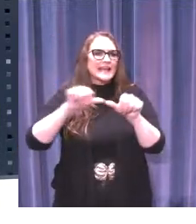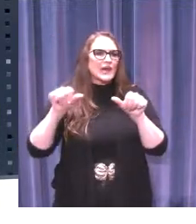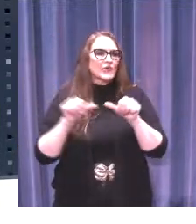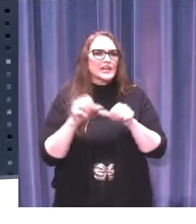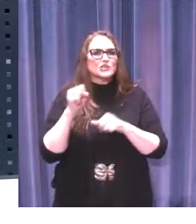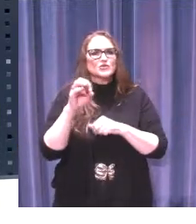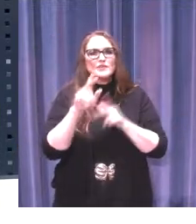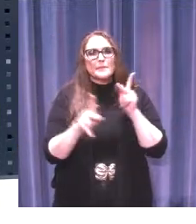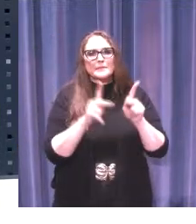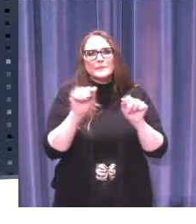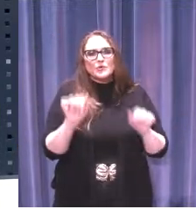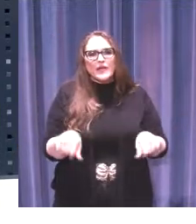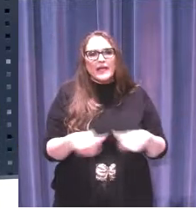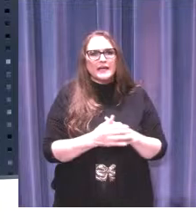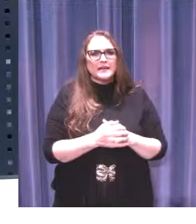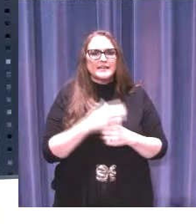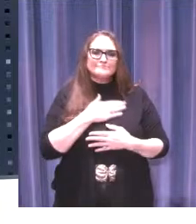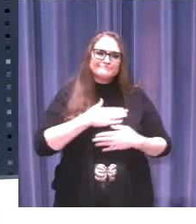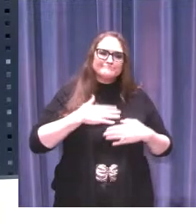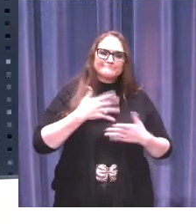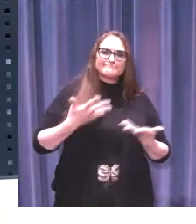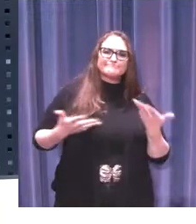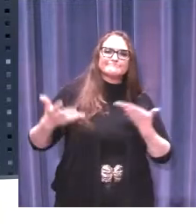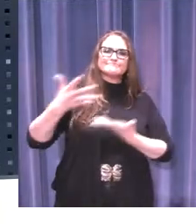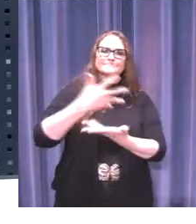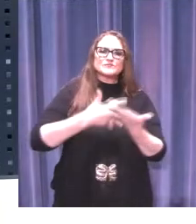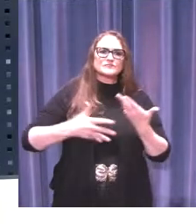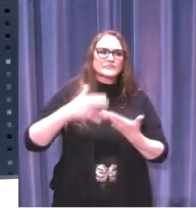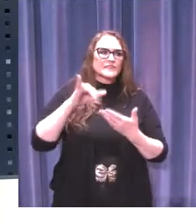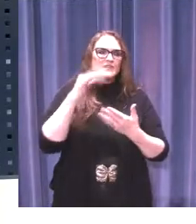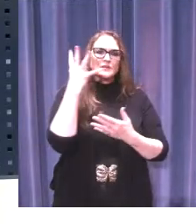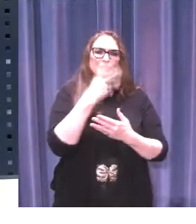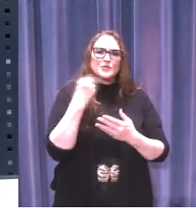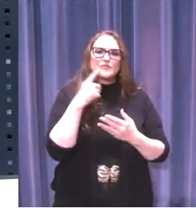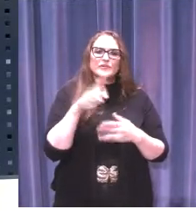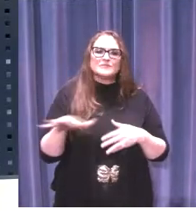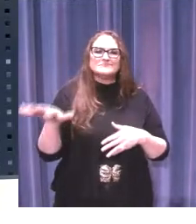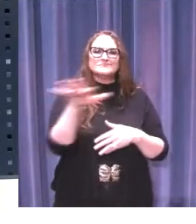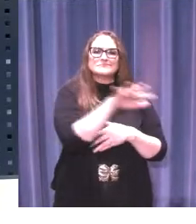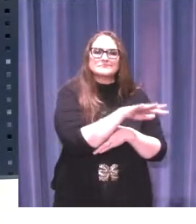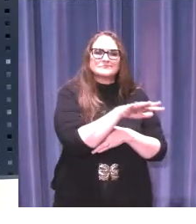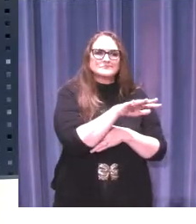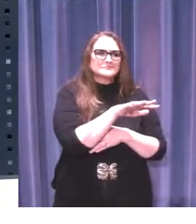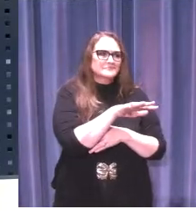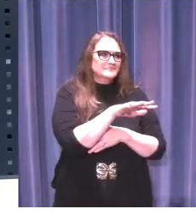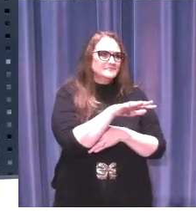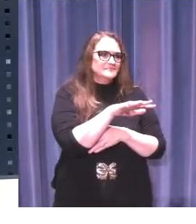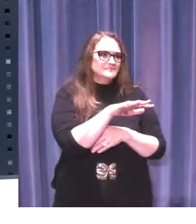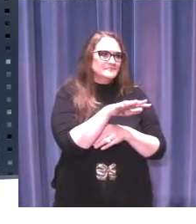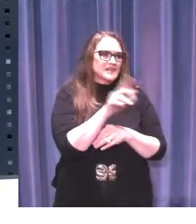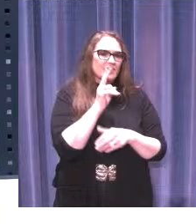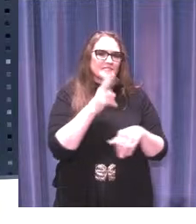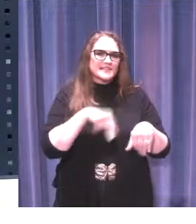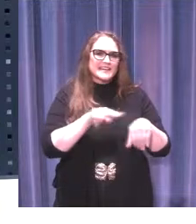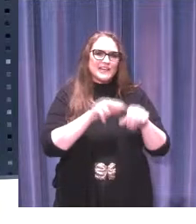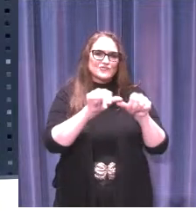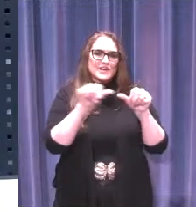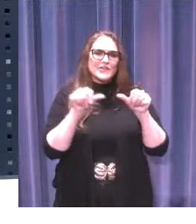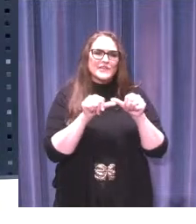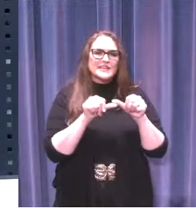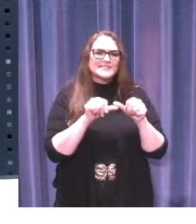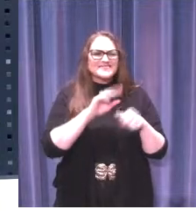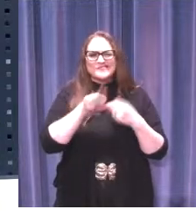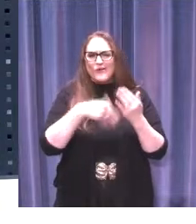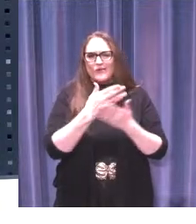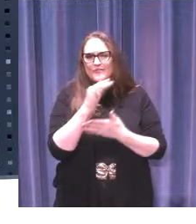so that people can enjoy the beautiful surroundings of, the natural areas. All